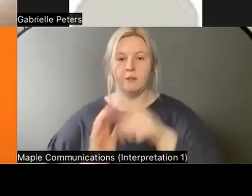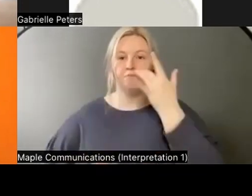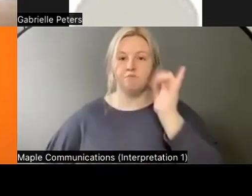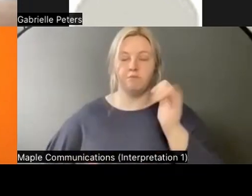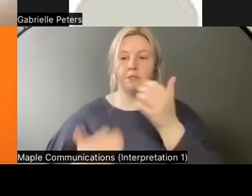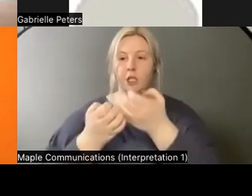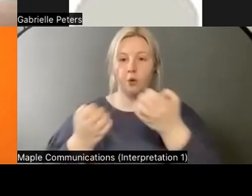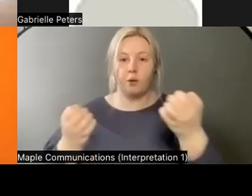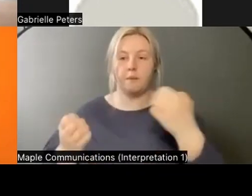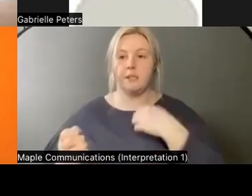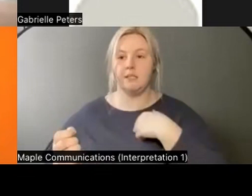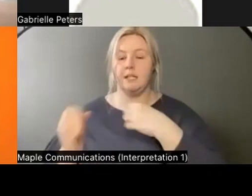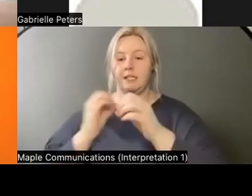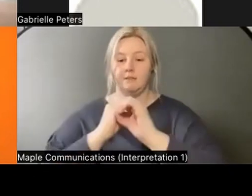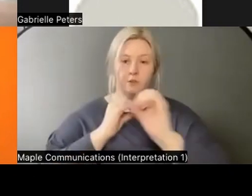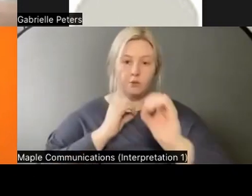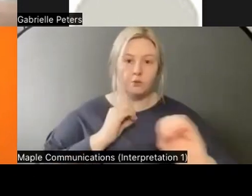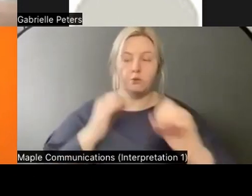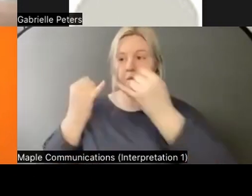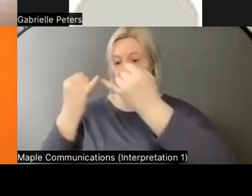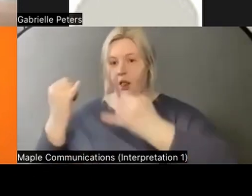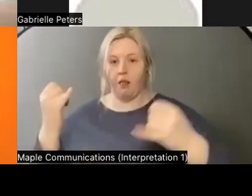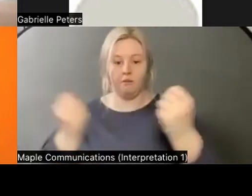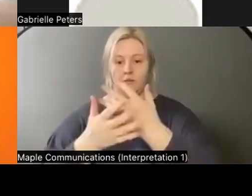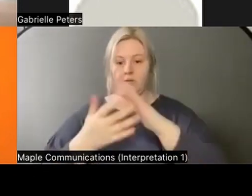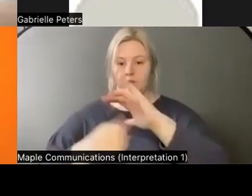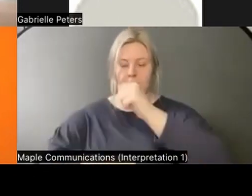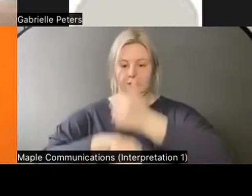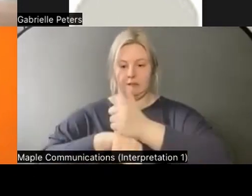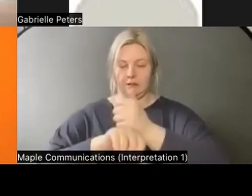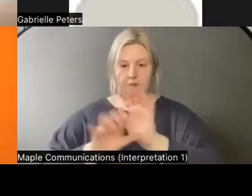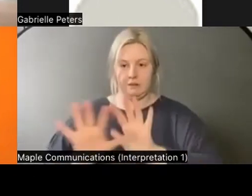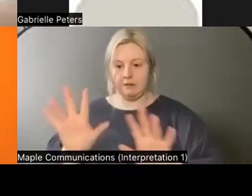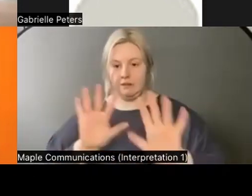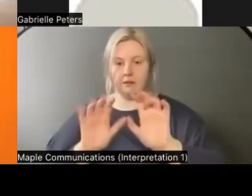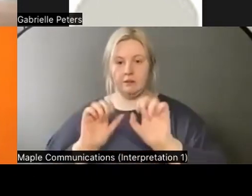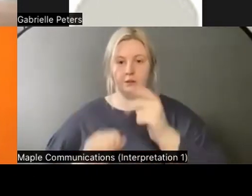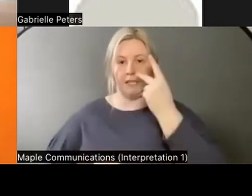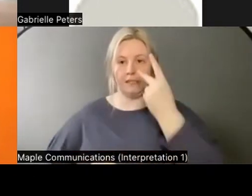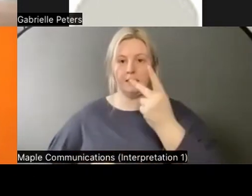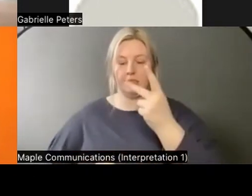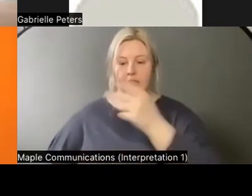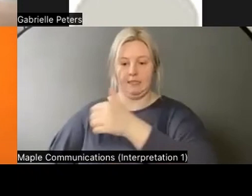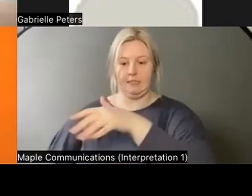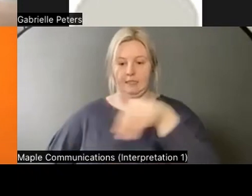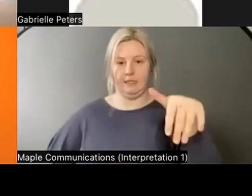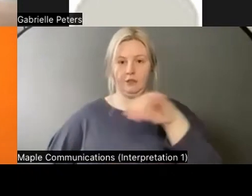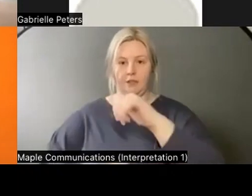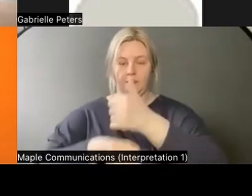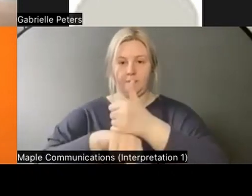very techno-crypt, and directly in front of a few